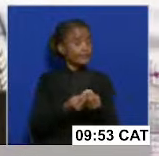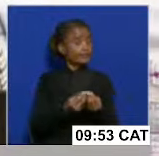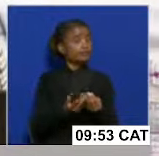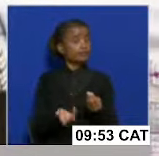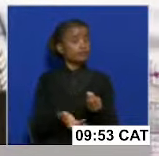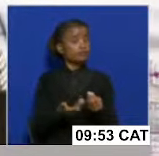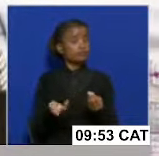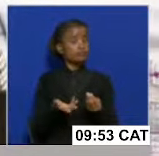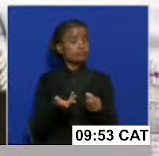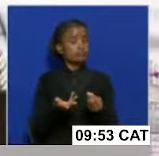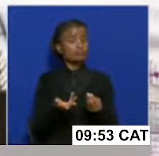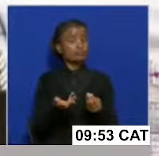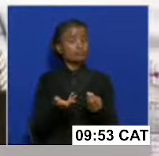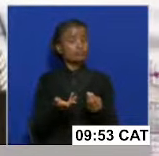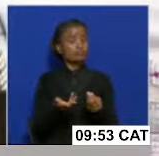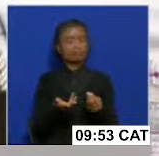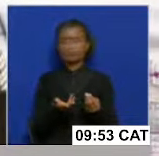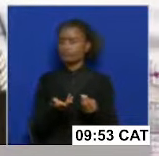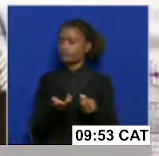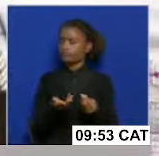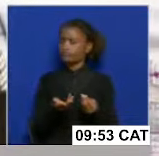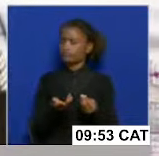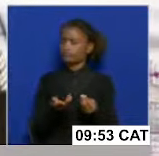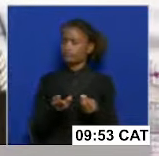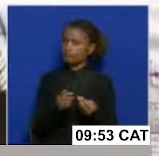Of something?